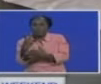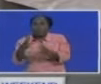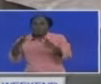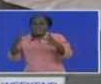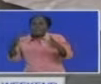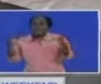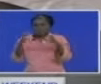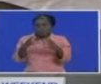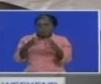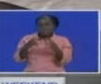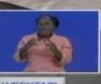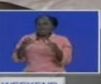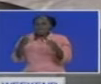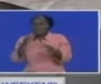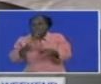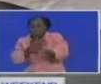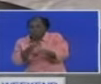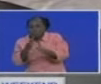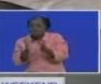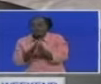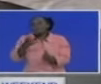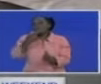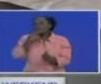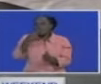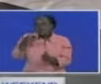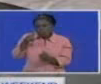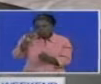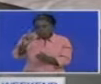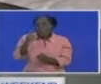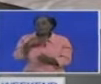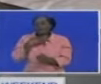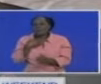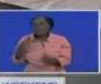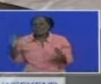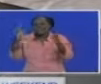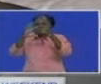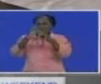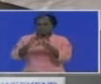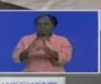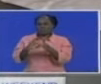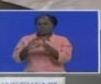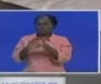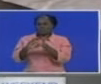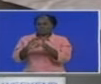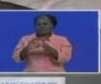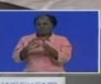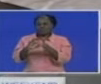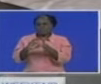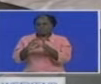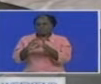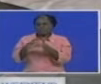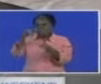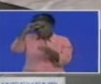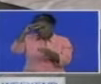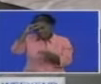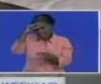communities, the Kikuyu and the Luo, who want a unitary centrist state.